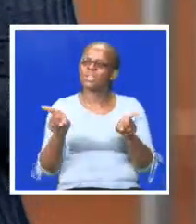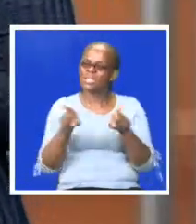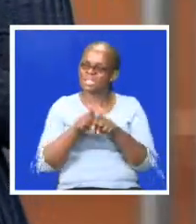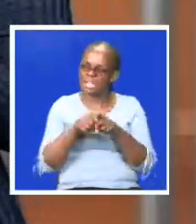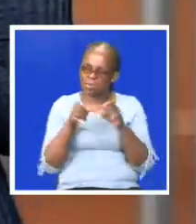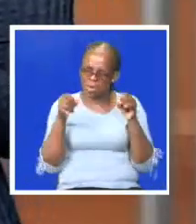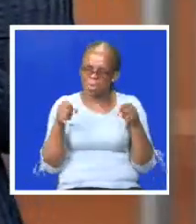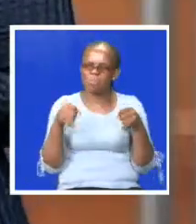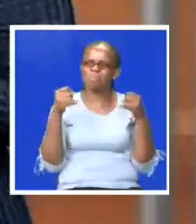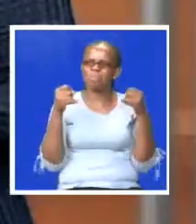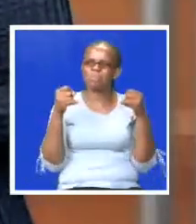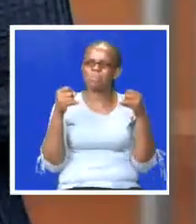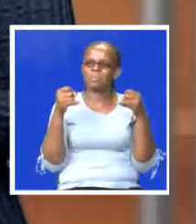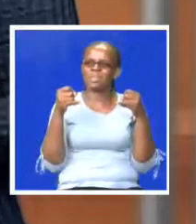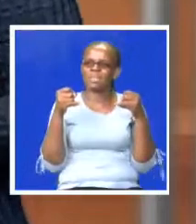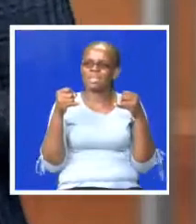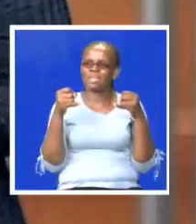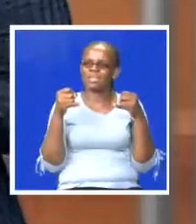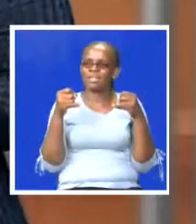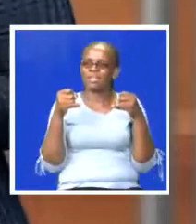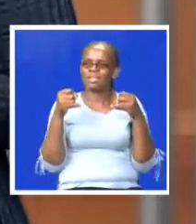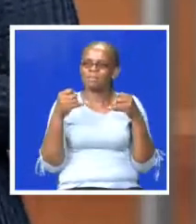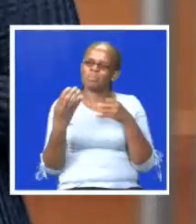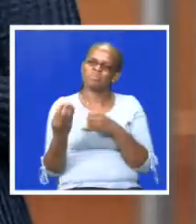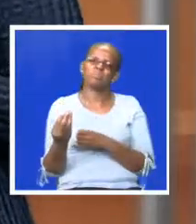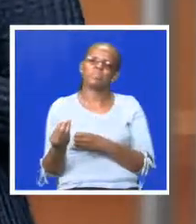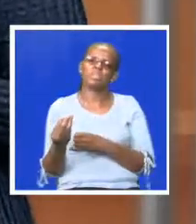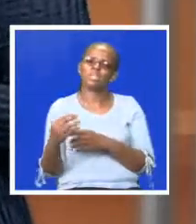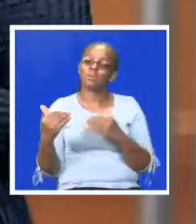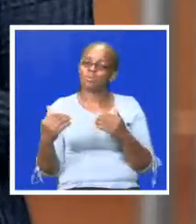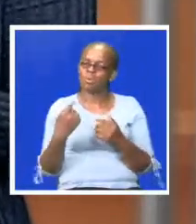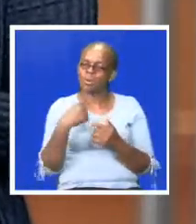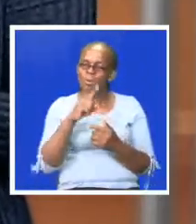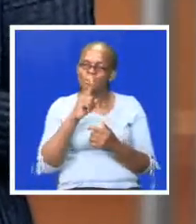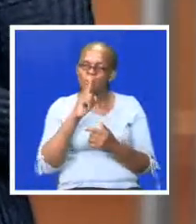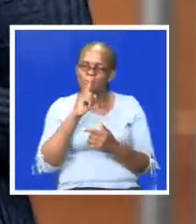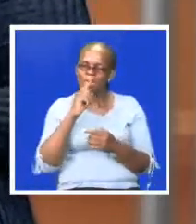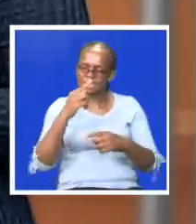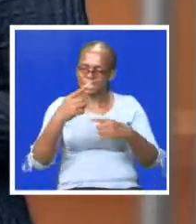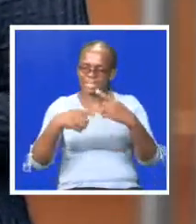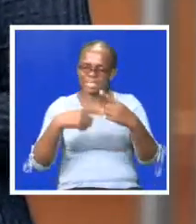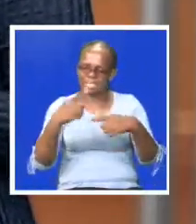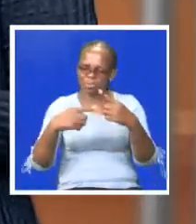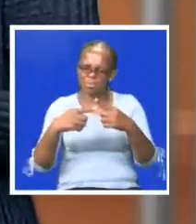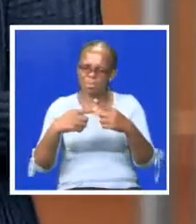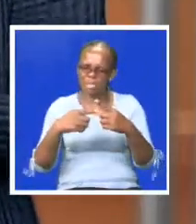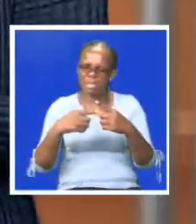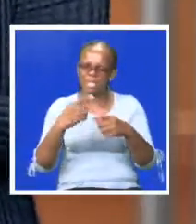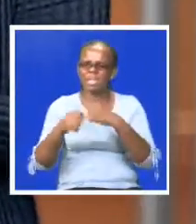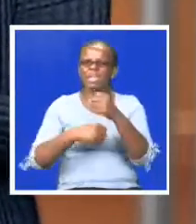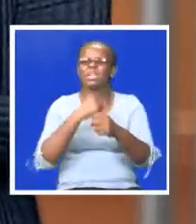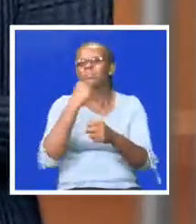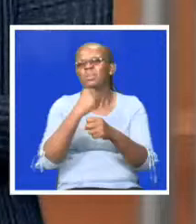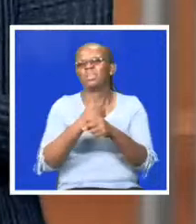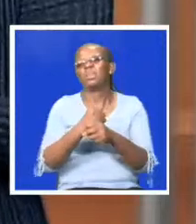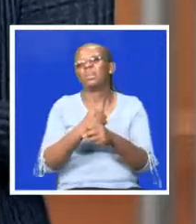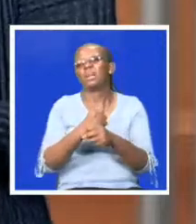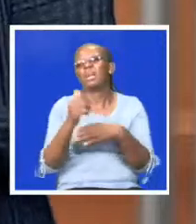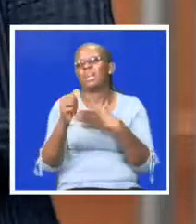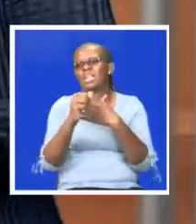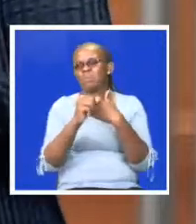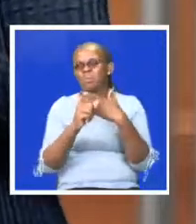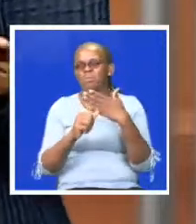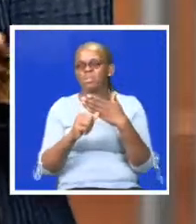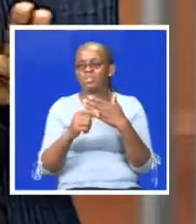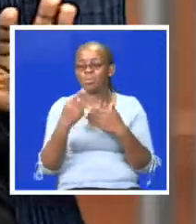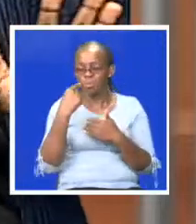baby, you couldn't even crawl. But as months go by and years go by, you grew and grew, and today